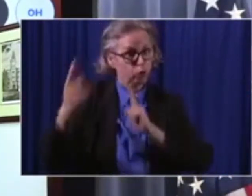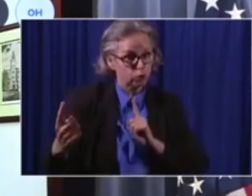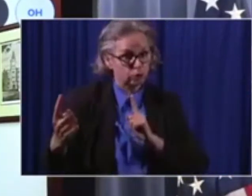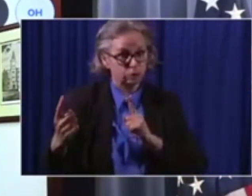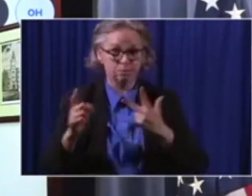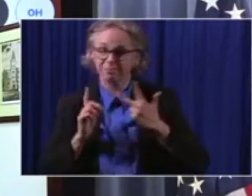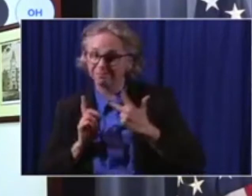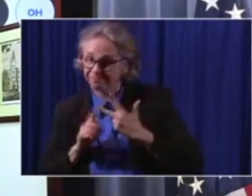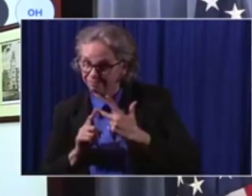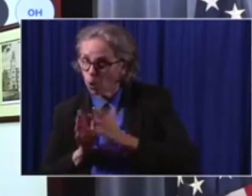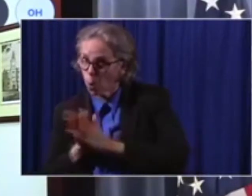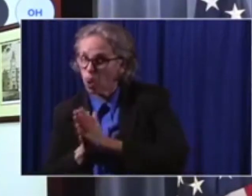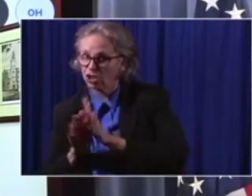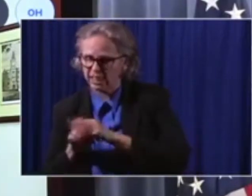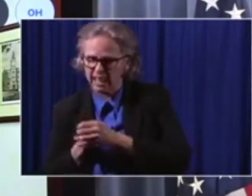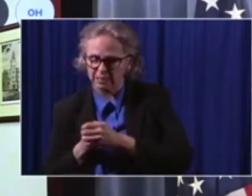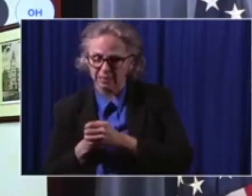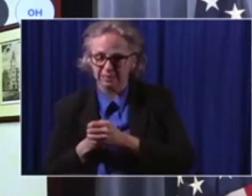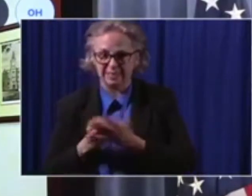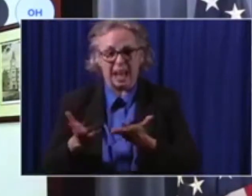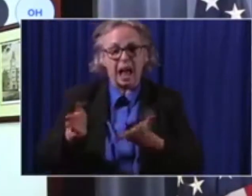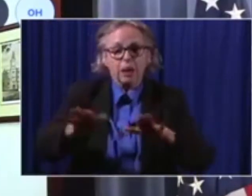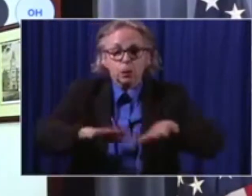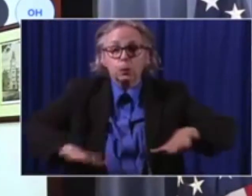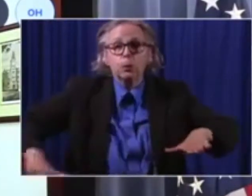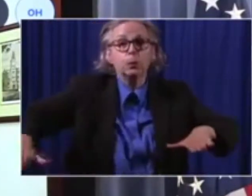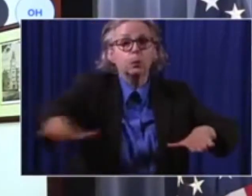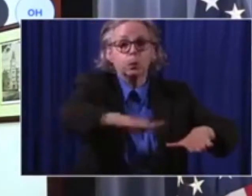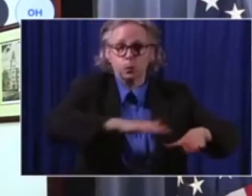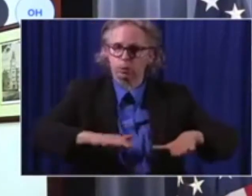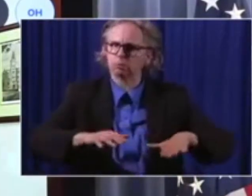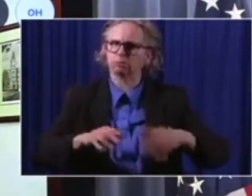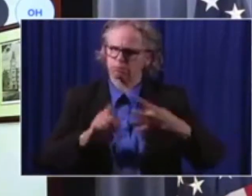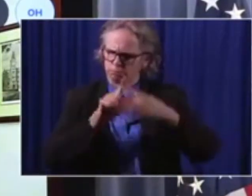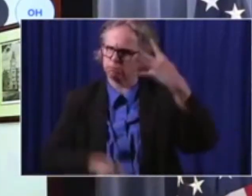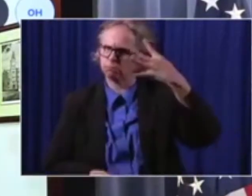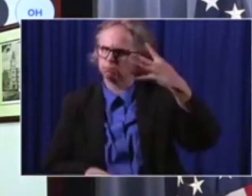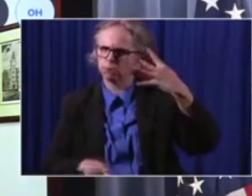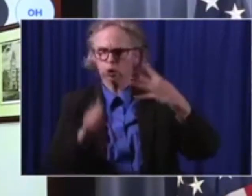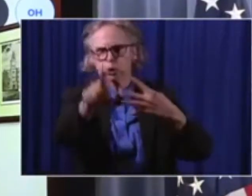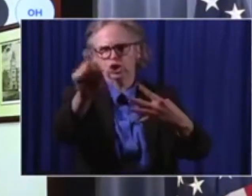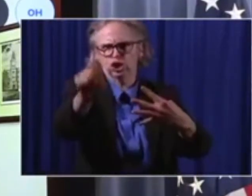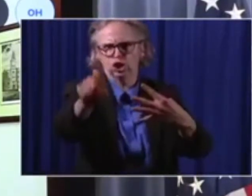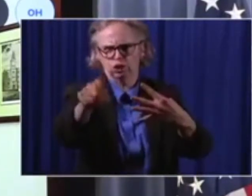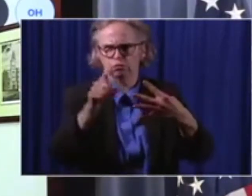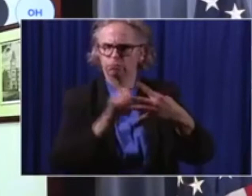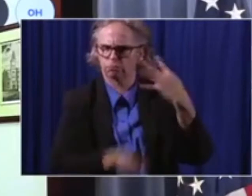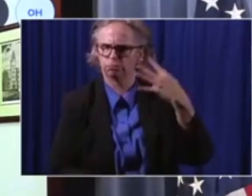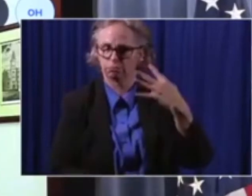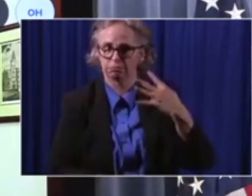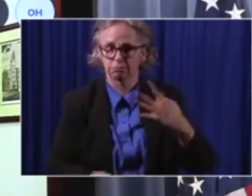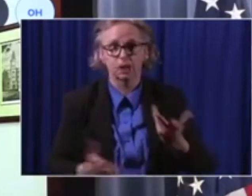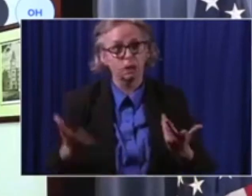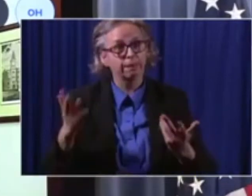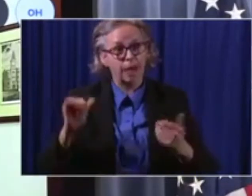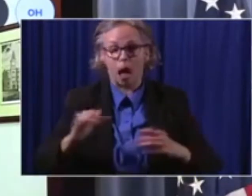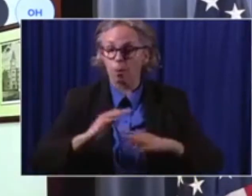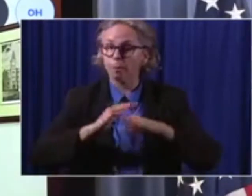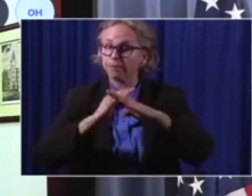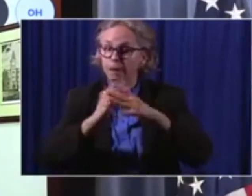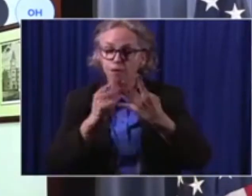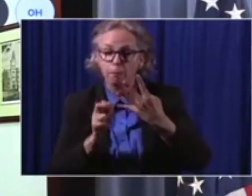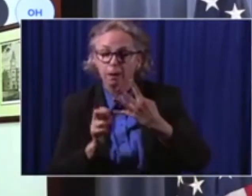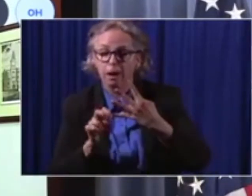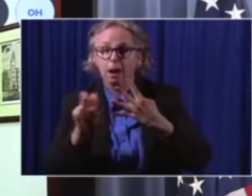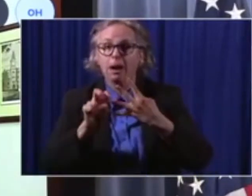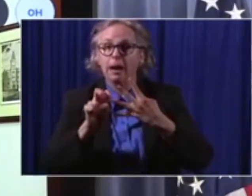of us should be focusing on to make sure your yellow county doesn't become orange, red, or purple, regardless of what the current